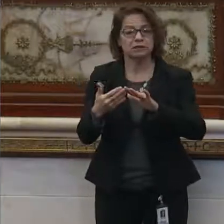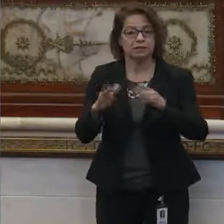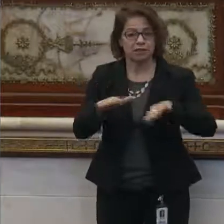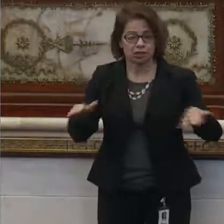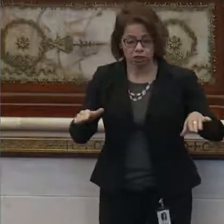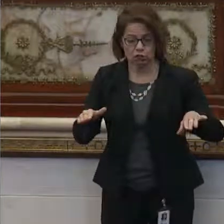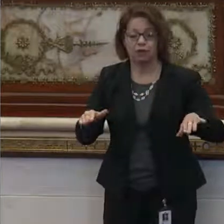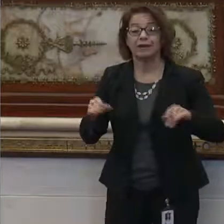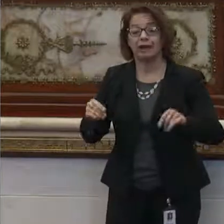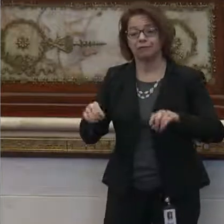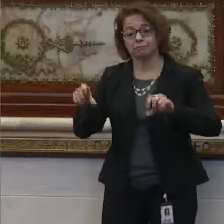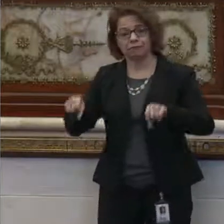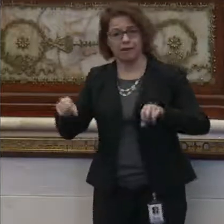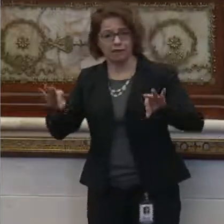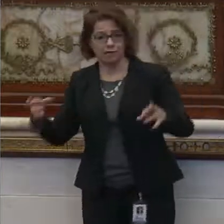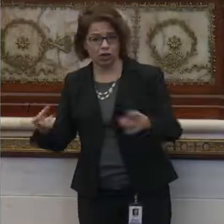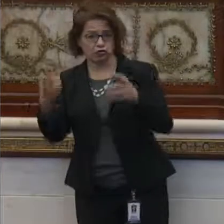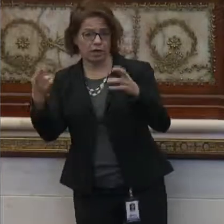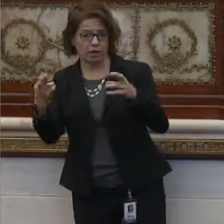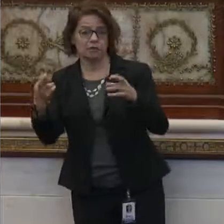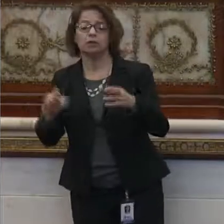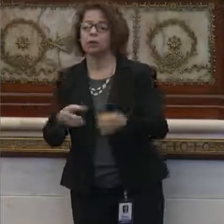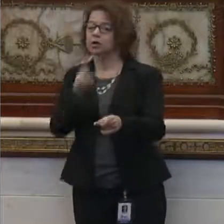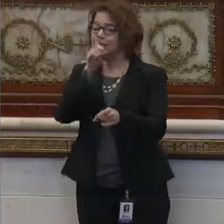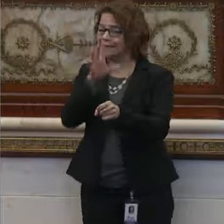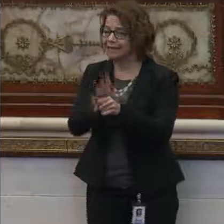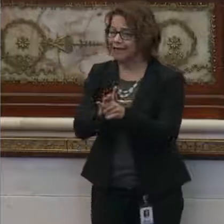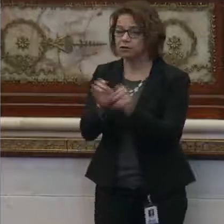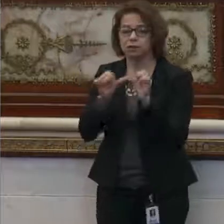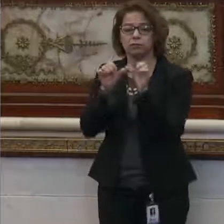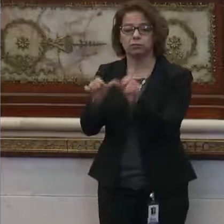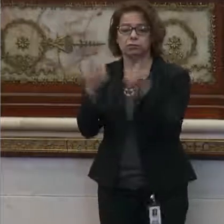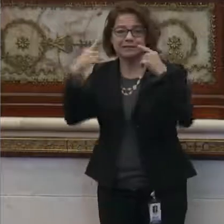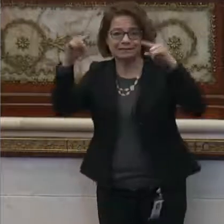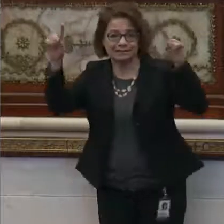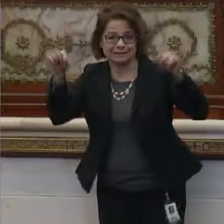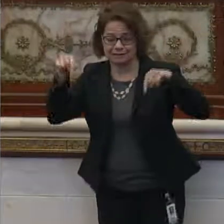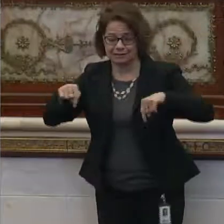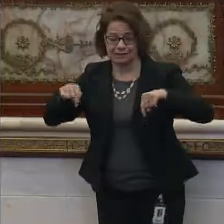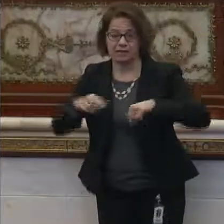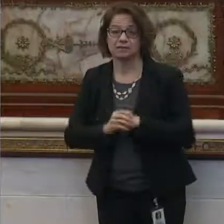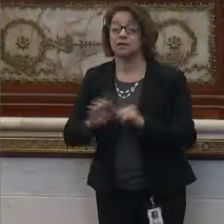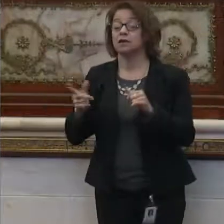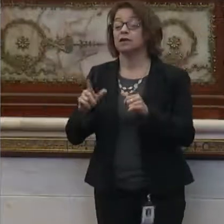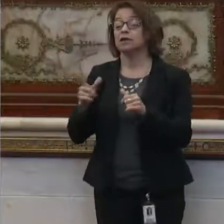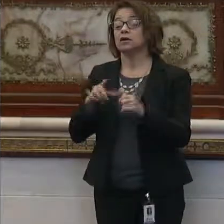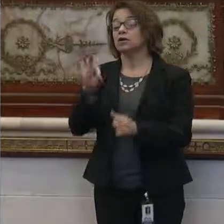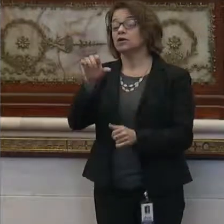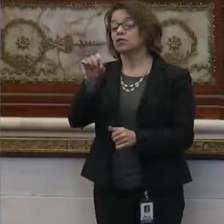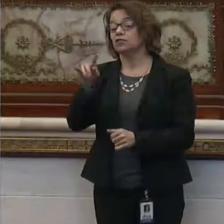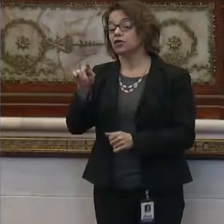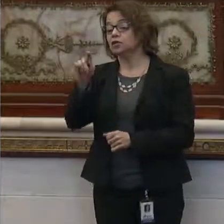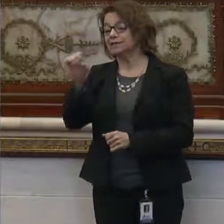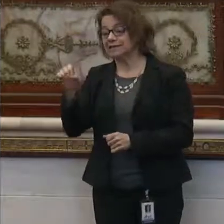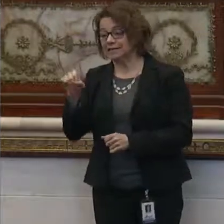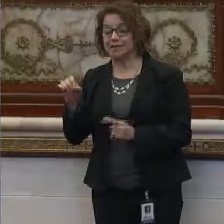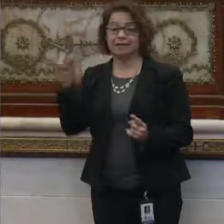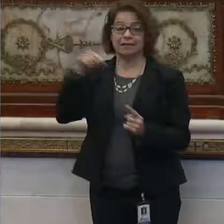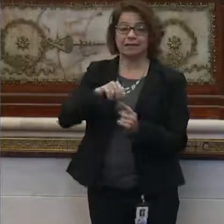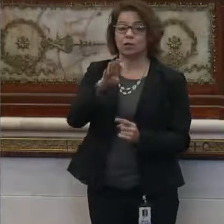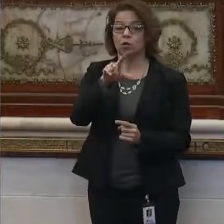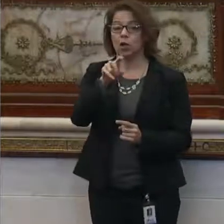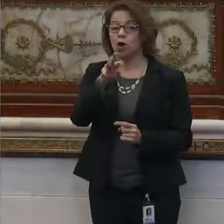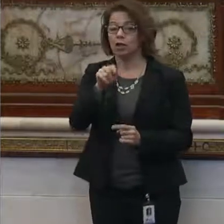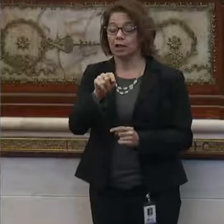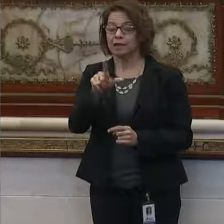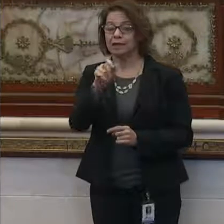is a combination that will ensure the long-term success of the Byrne Golf Course. Firstee has proven at Walnut Lane Golf Course that it can take over